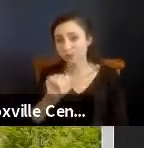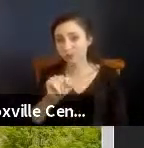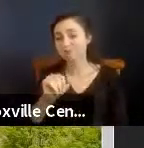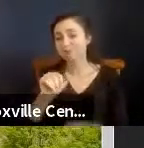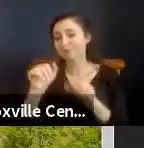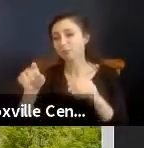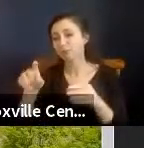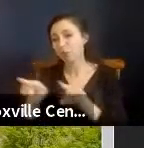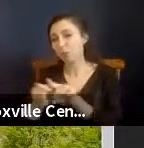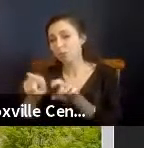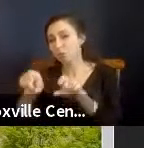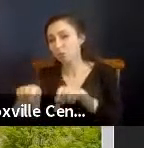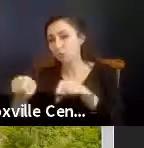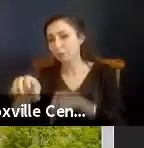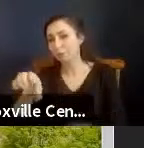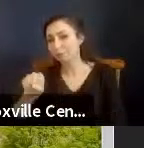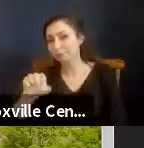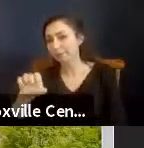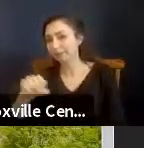sorry.